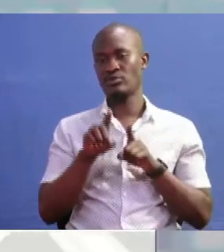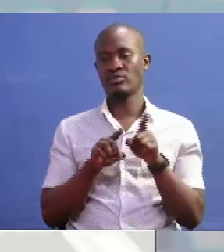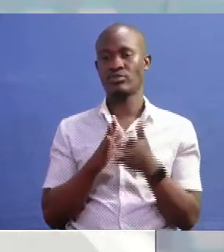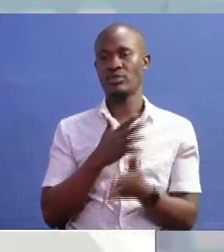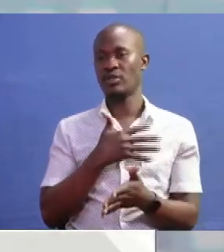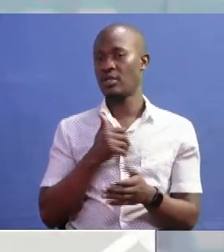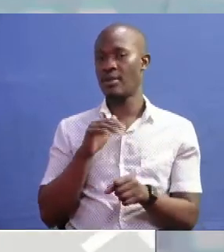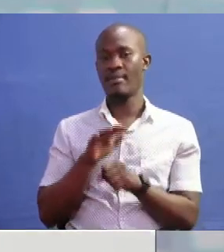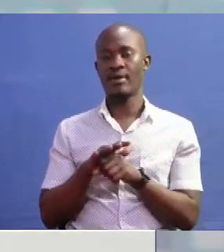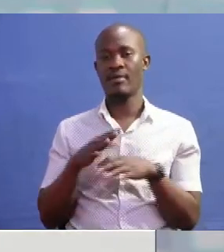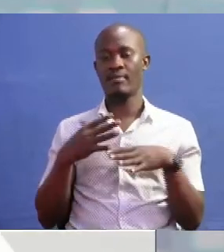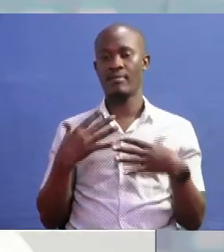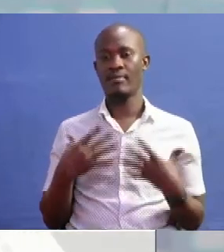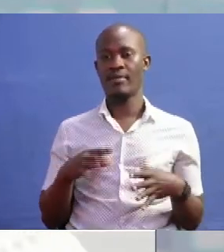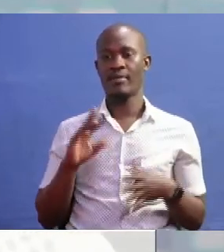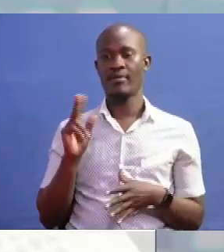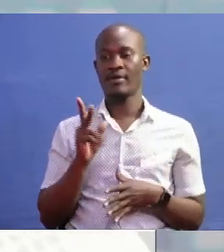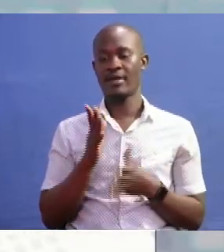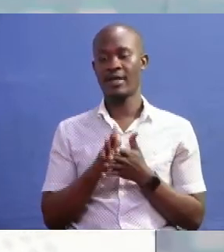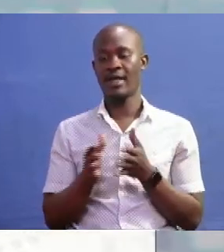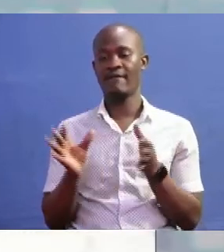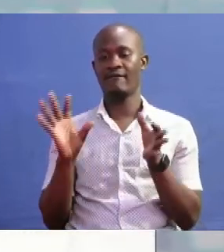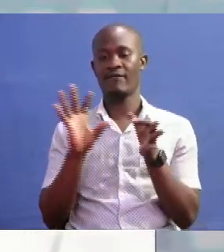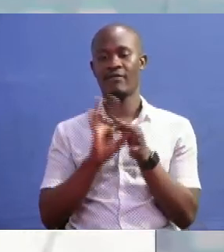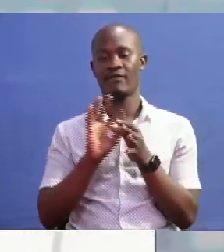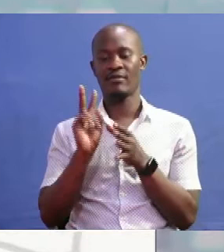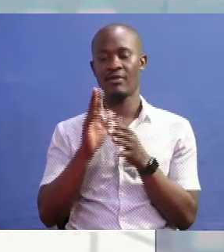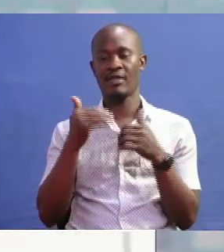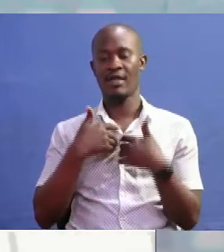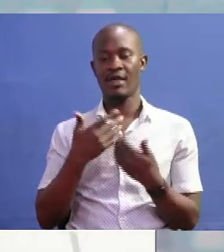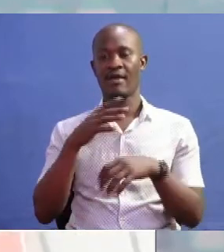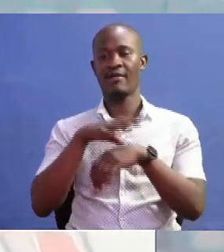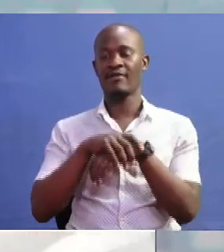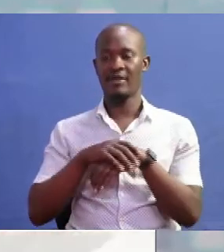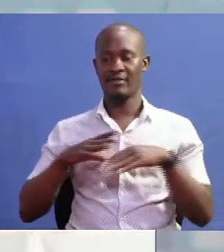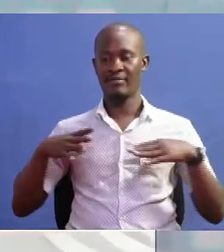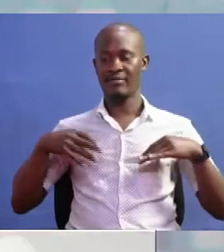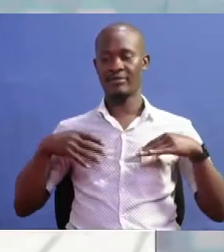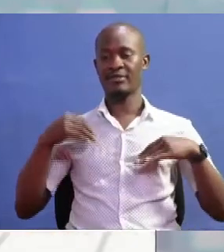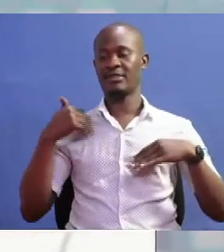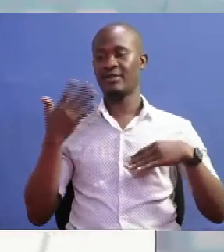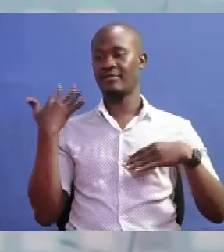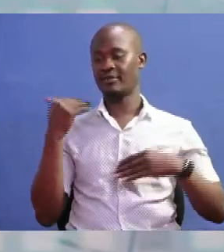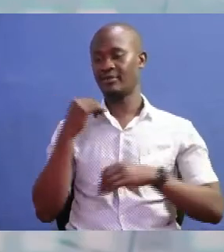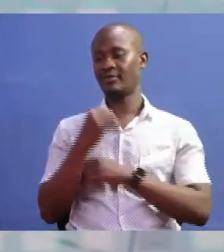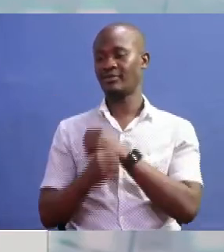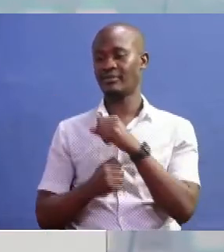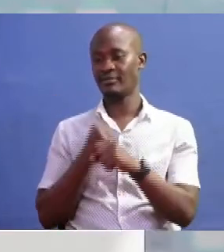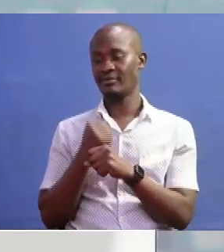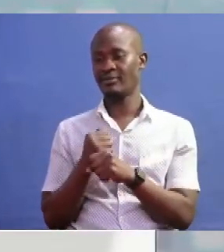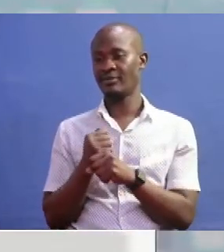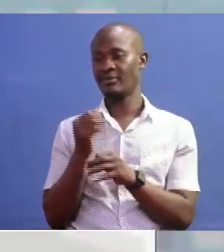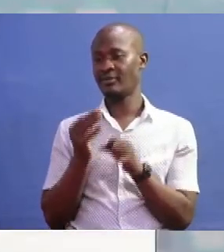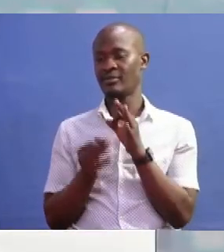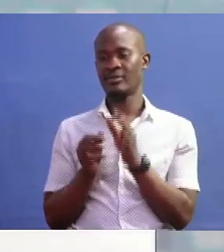so many people, so many Kenyans have joined SACCOs. SACCOs have gained popularity in the last few years. And again, if you're